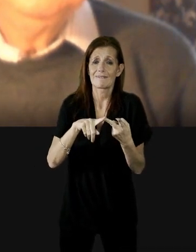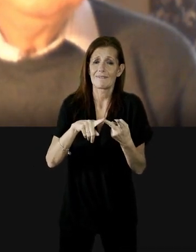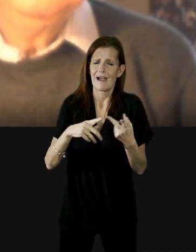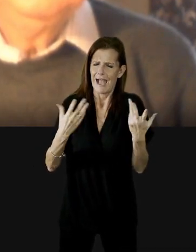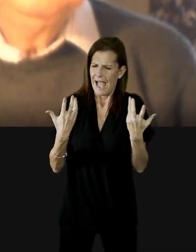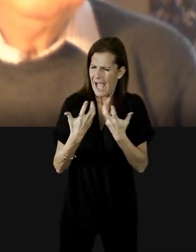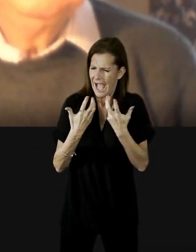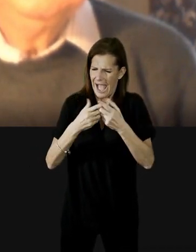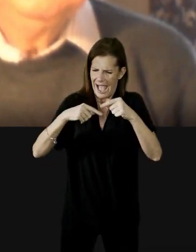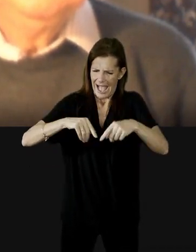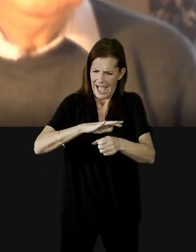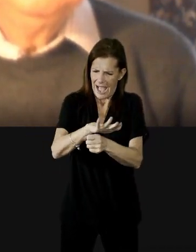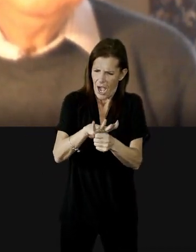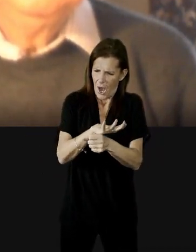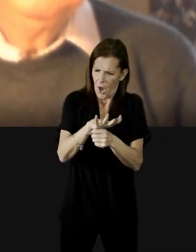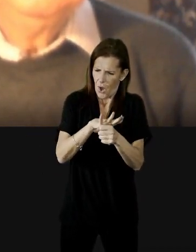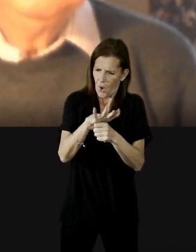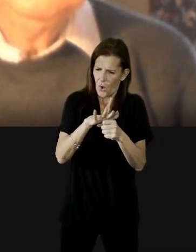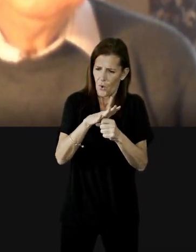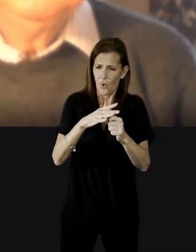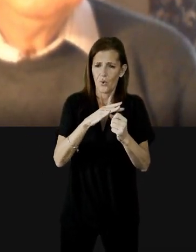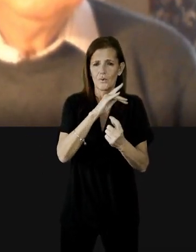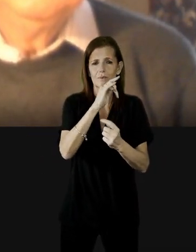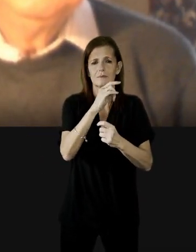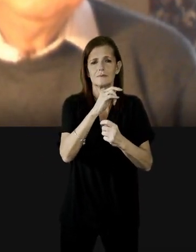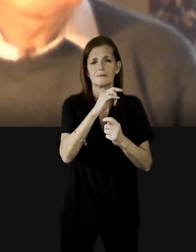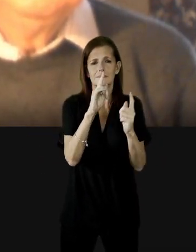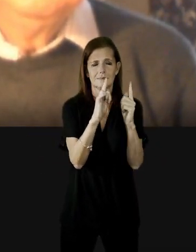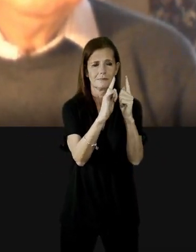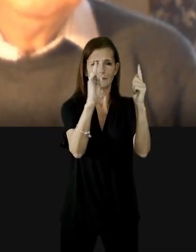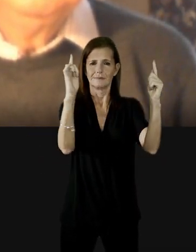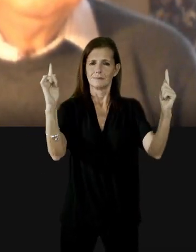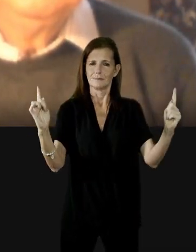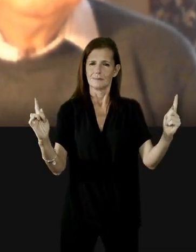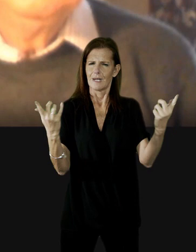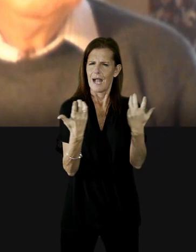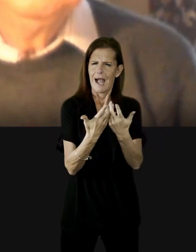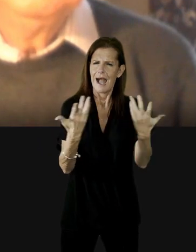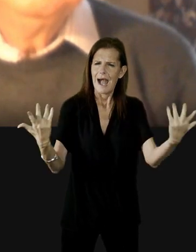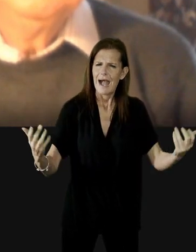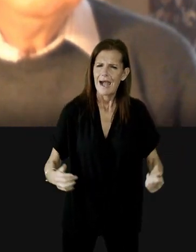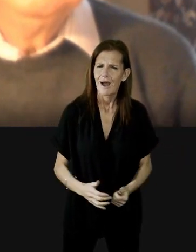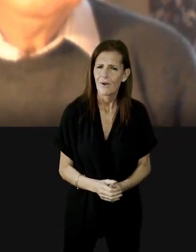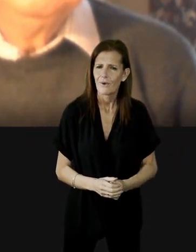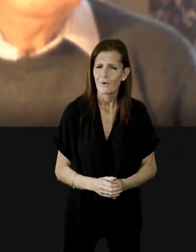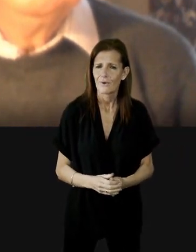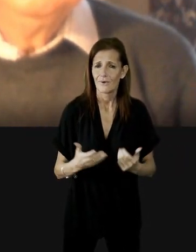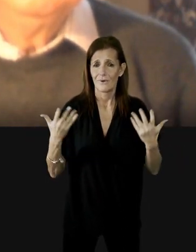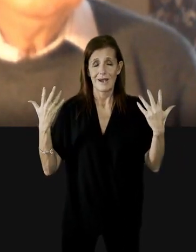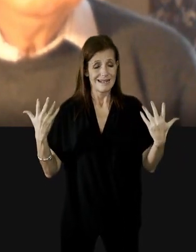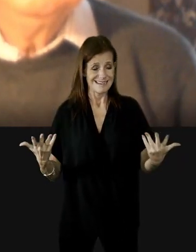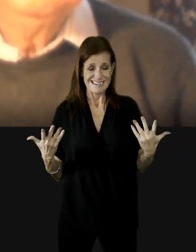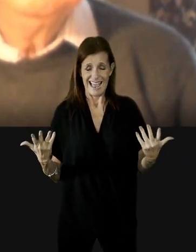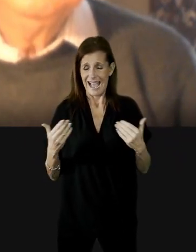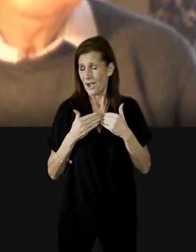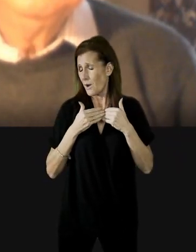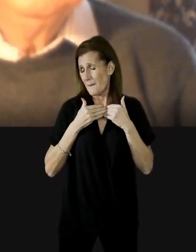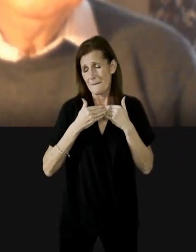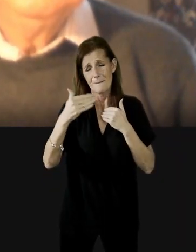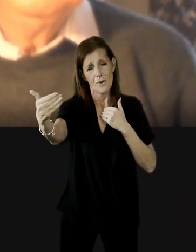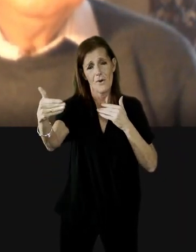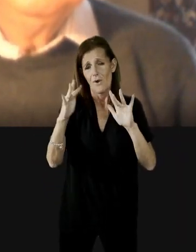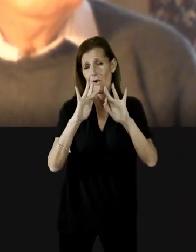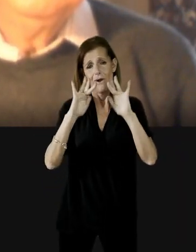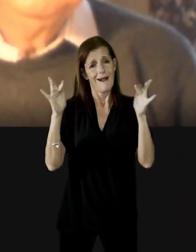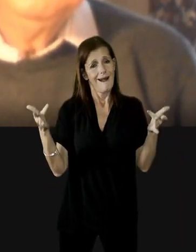how does that built environment work in a socially distant way. I think the world we're seeing is increasingly online,